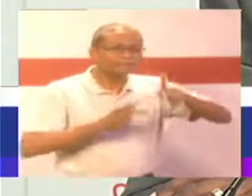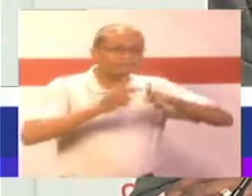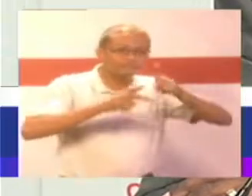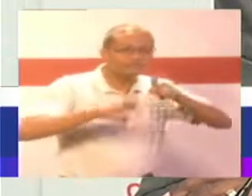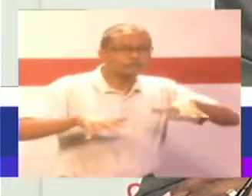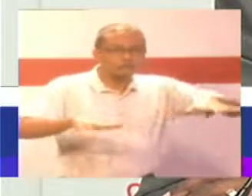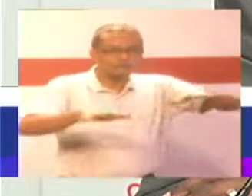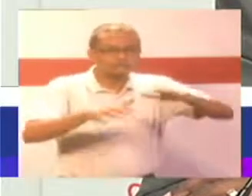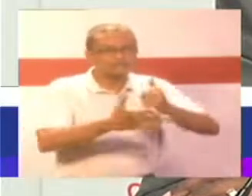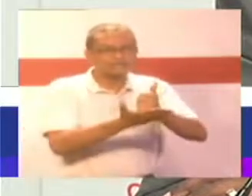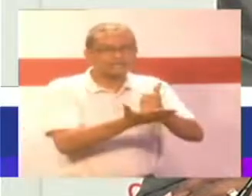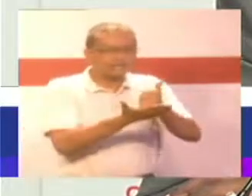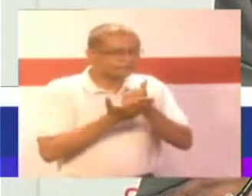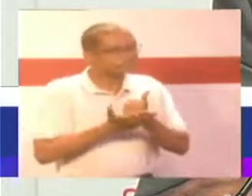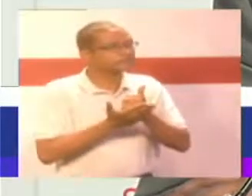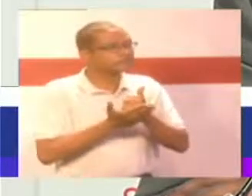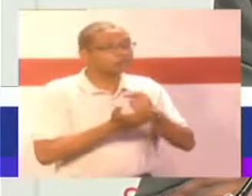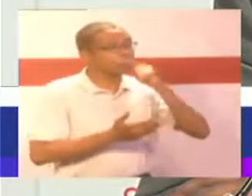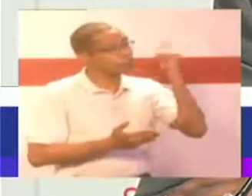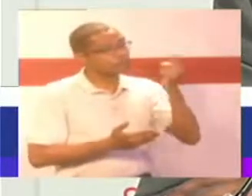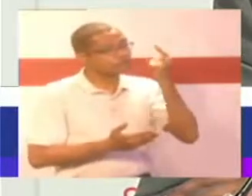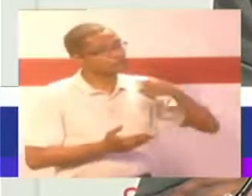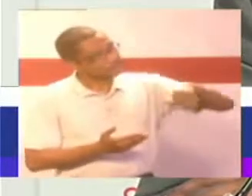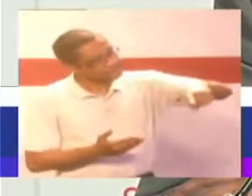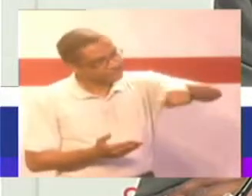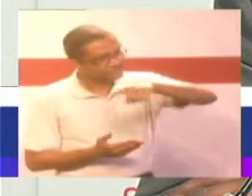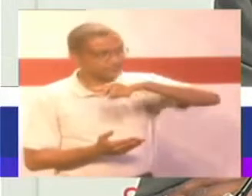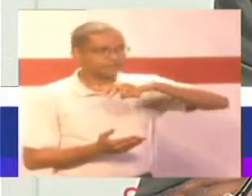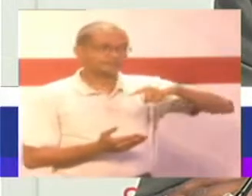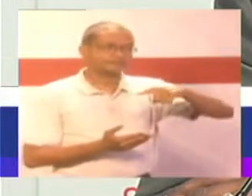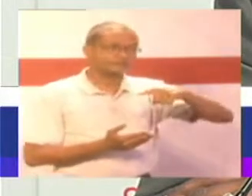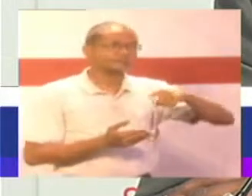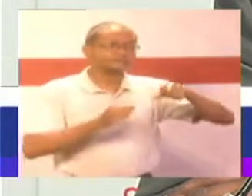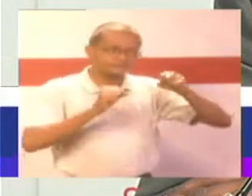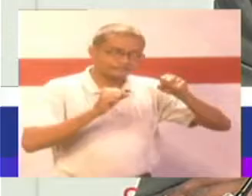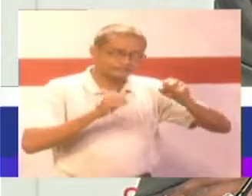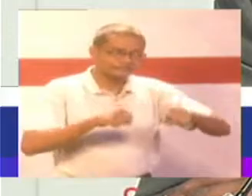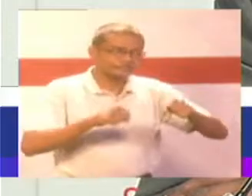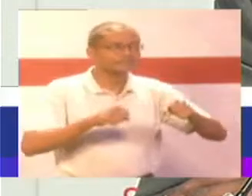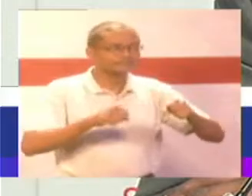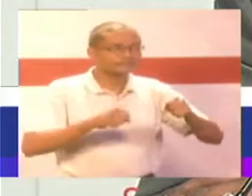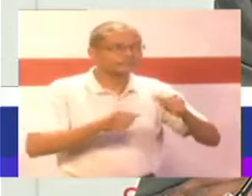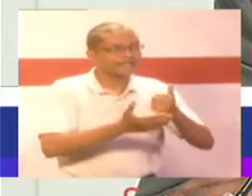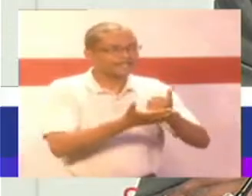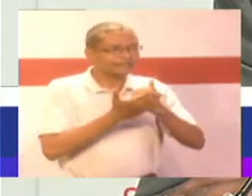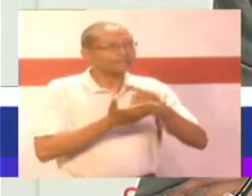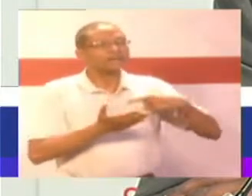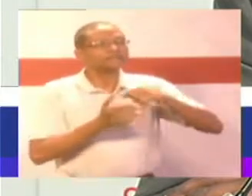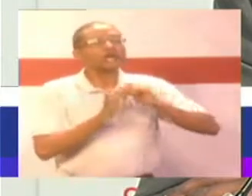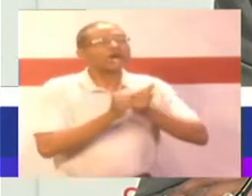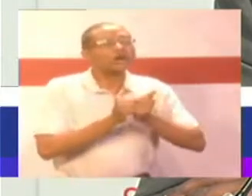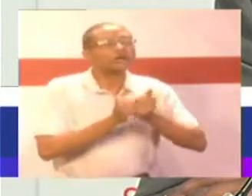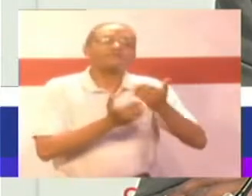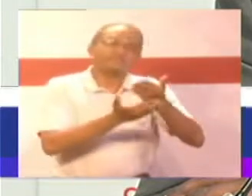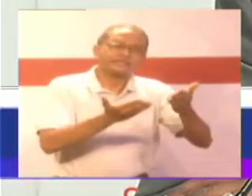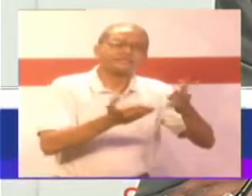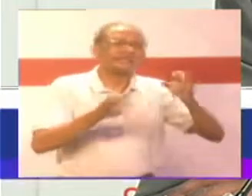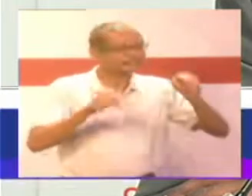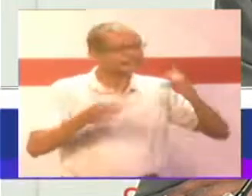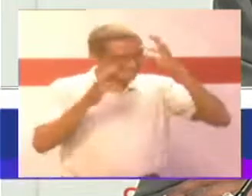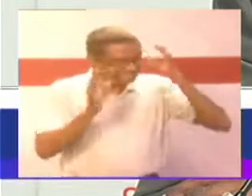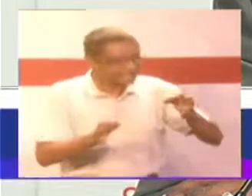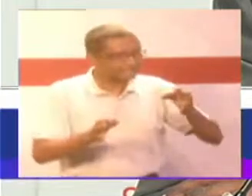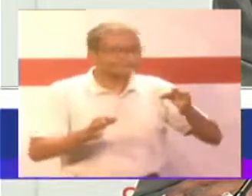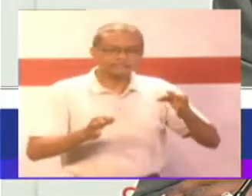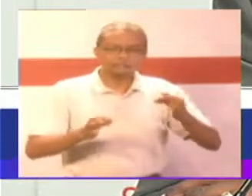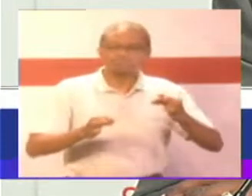this point, it's really only the members of the population that can increase our vaccine uptake. It's only the members of the population who aren't yet